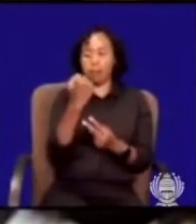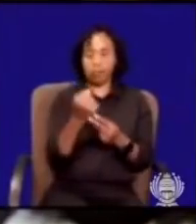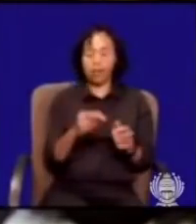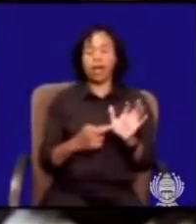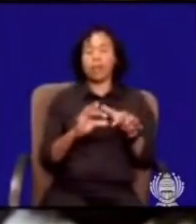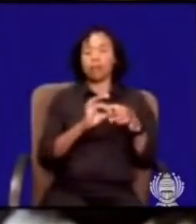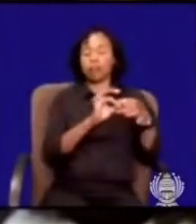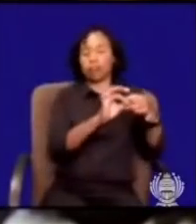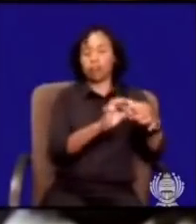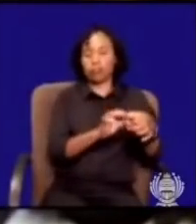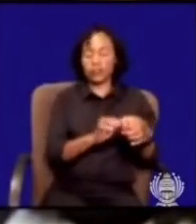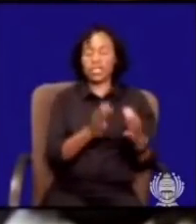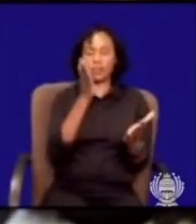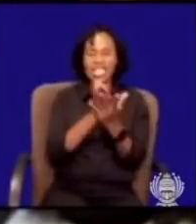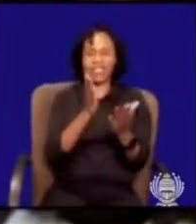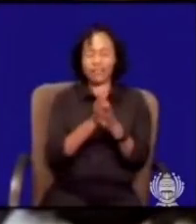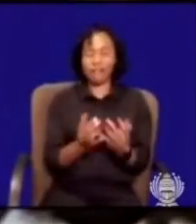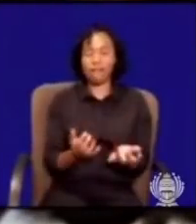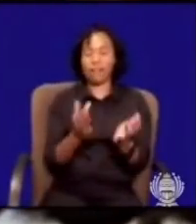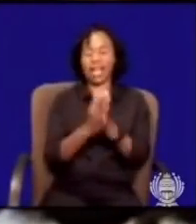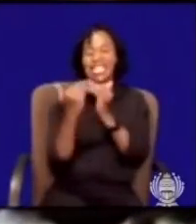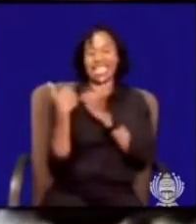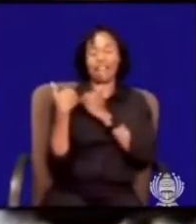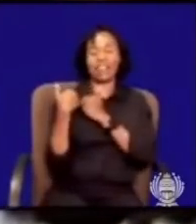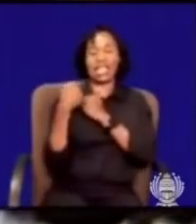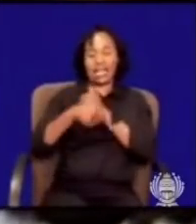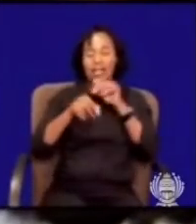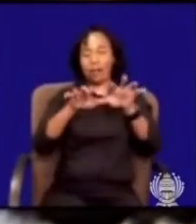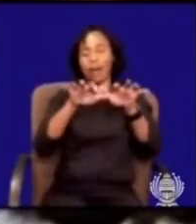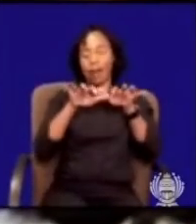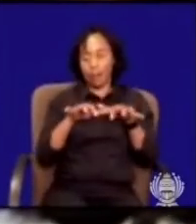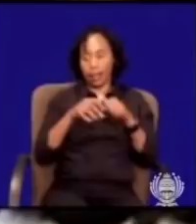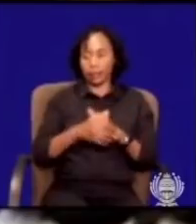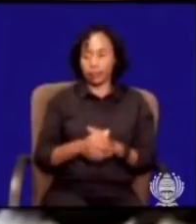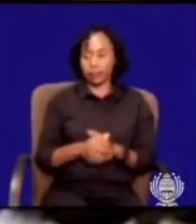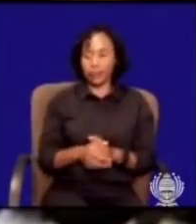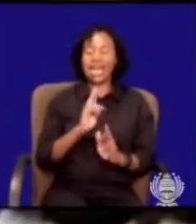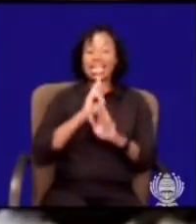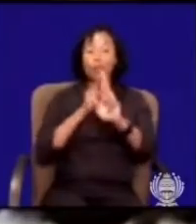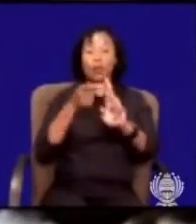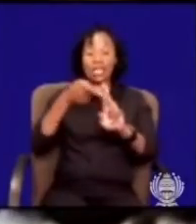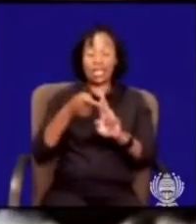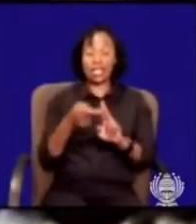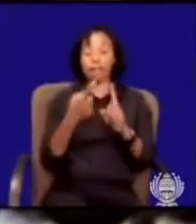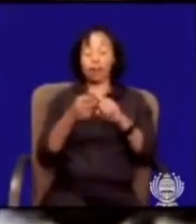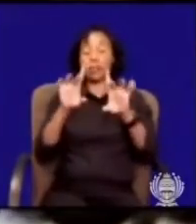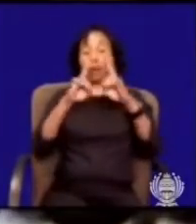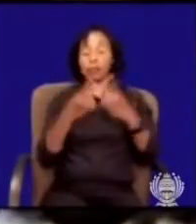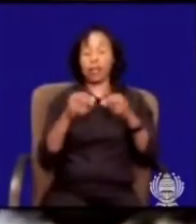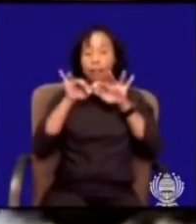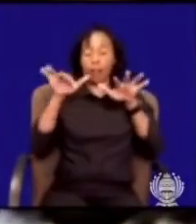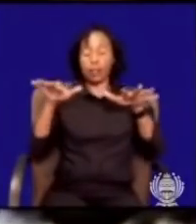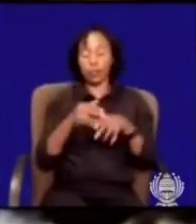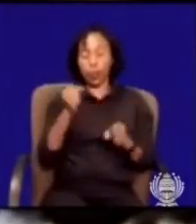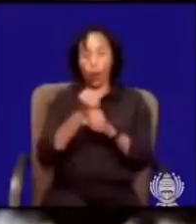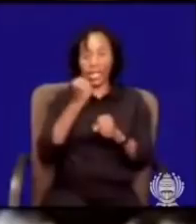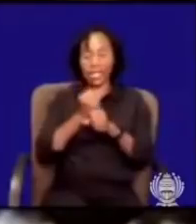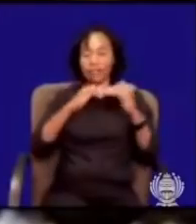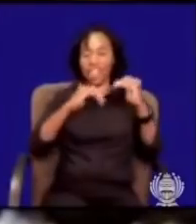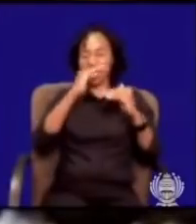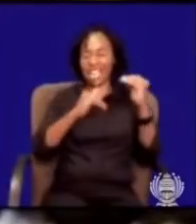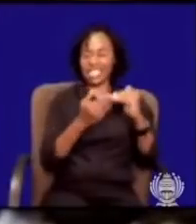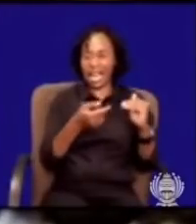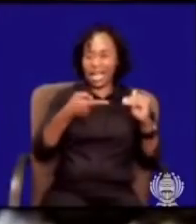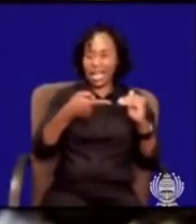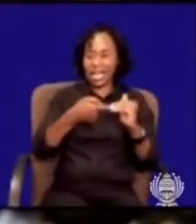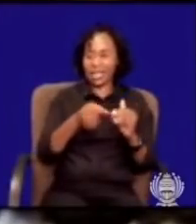to fire safety on the parliamentary precinct. The response to this report by the Department of Public Works and Infrastructure has been